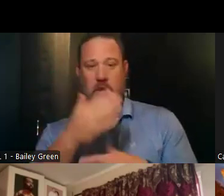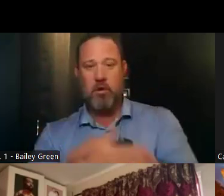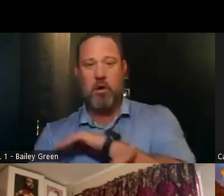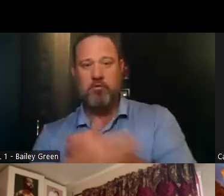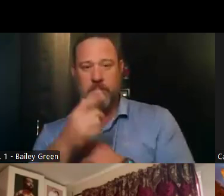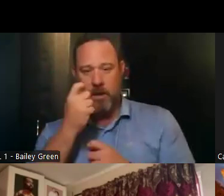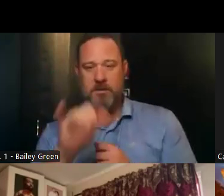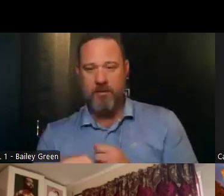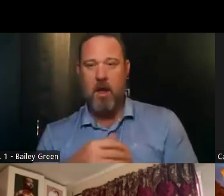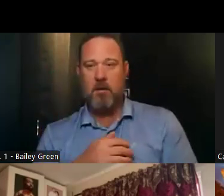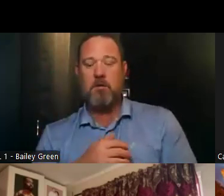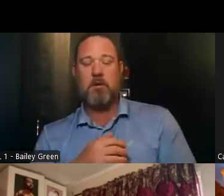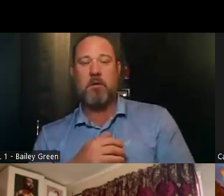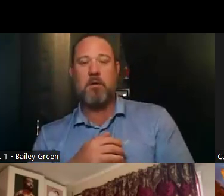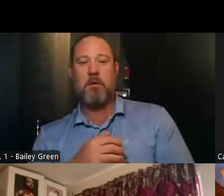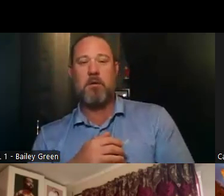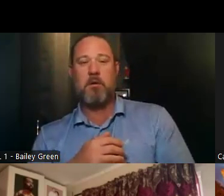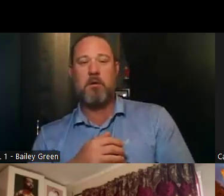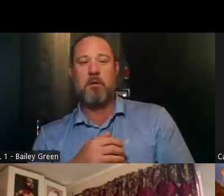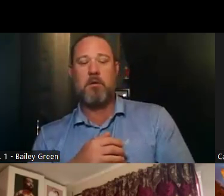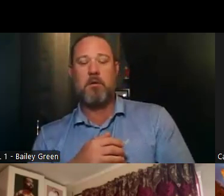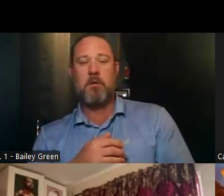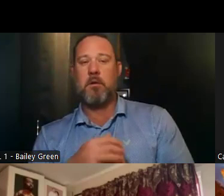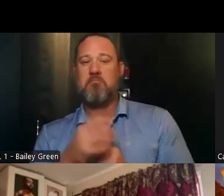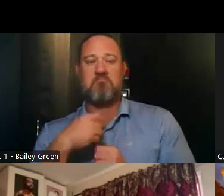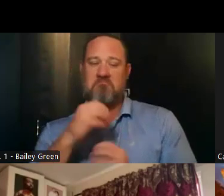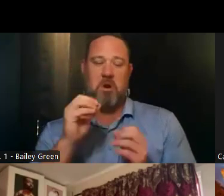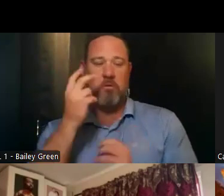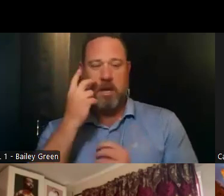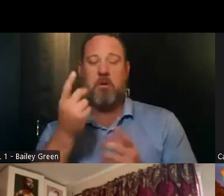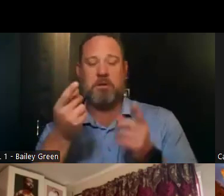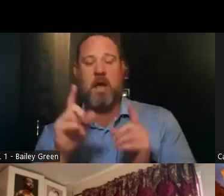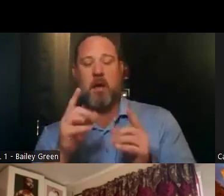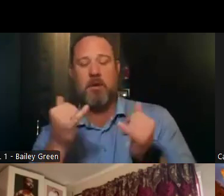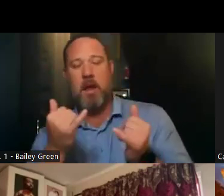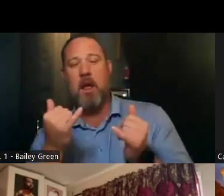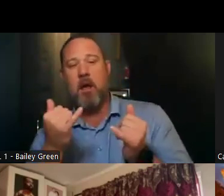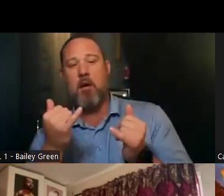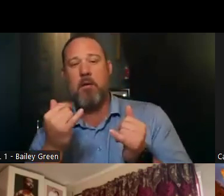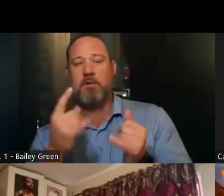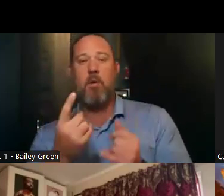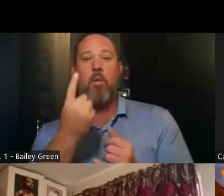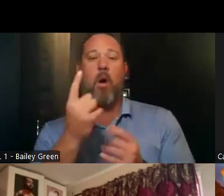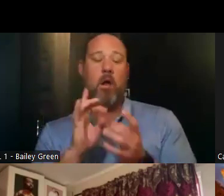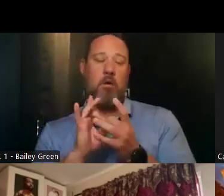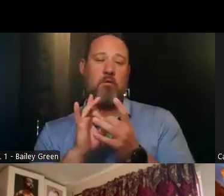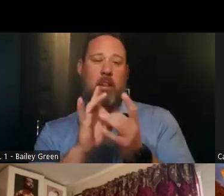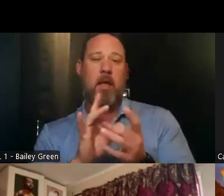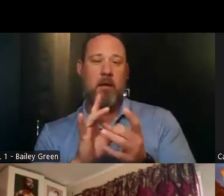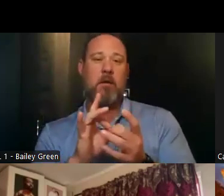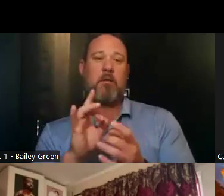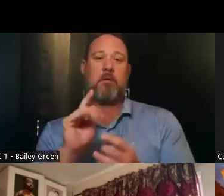that. So that, I have no doubt that's also happening right now because that was one related